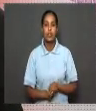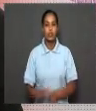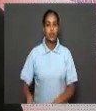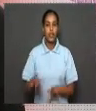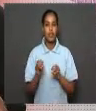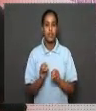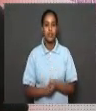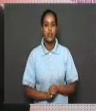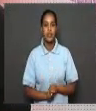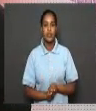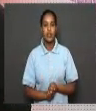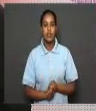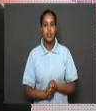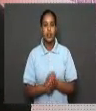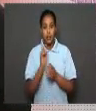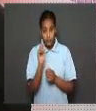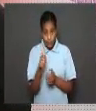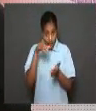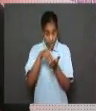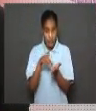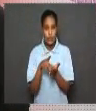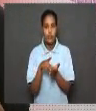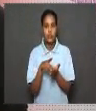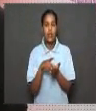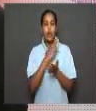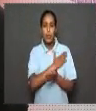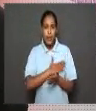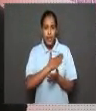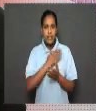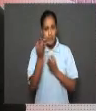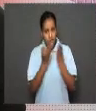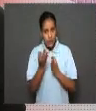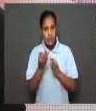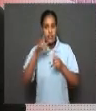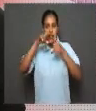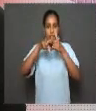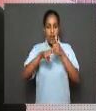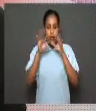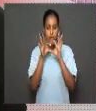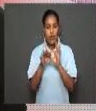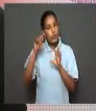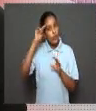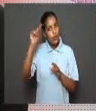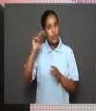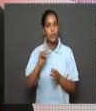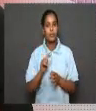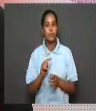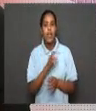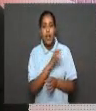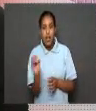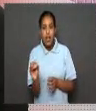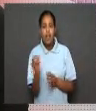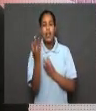Students, as a quick review, please state the valence bond theory